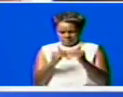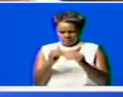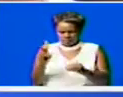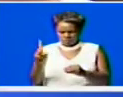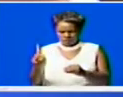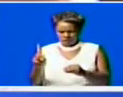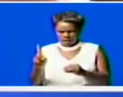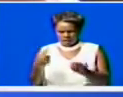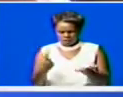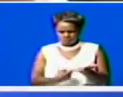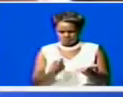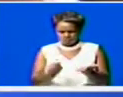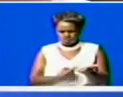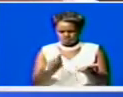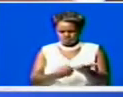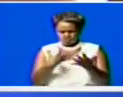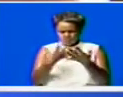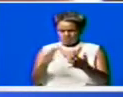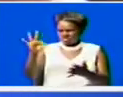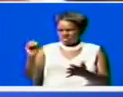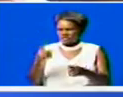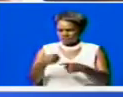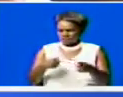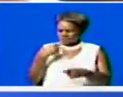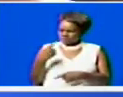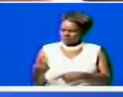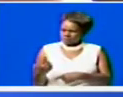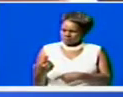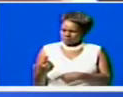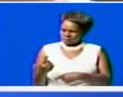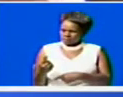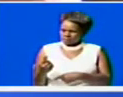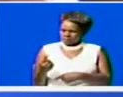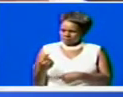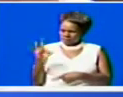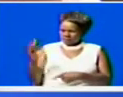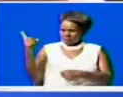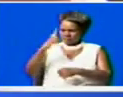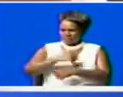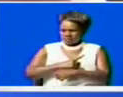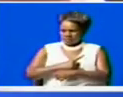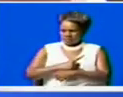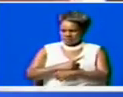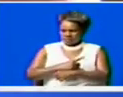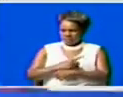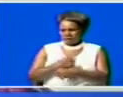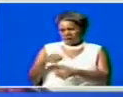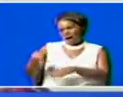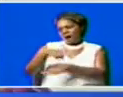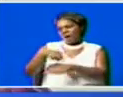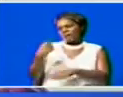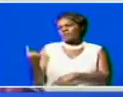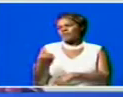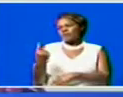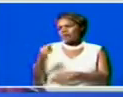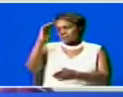white guy in Ruiru who had been in prison for 30 years. So when I told him that I'm here for 30 days, he just told me that I'm just there for hours. Eh? Most